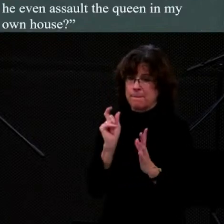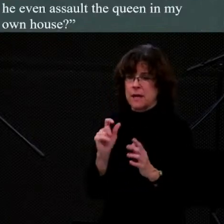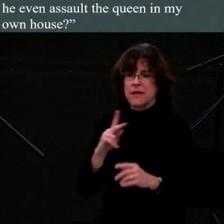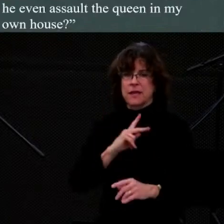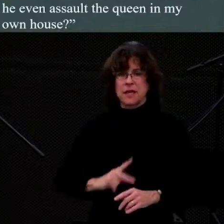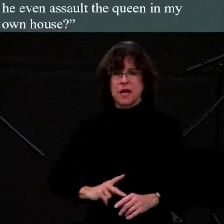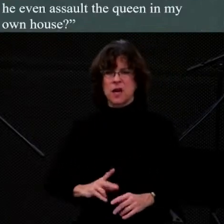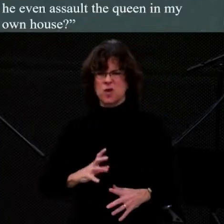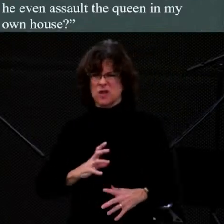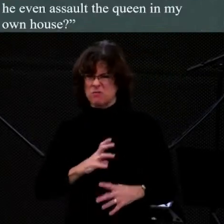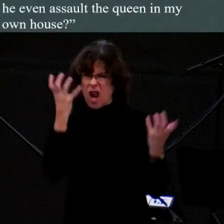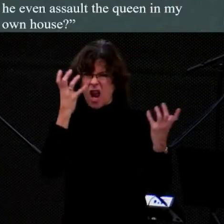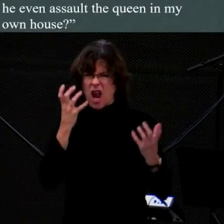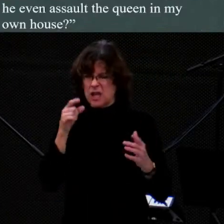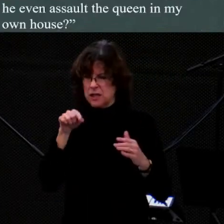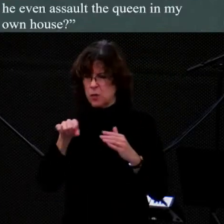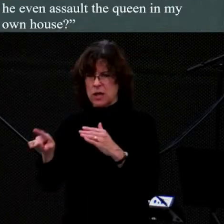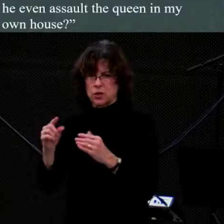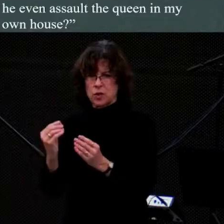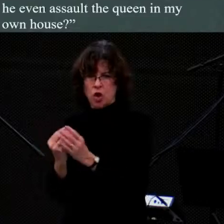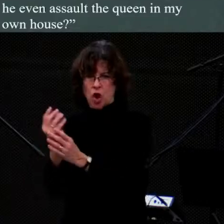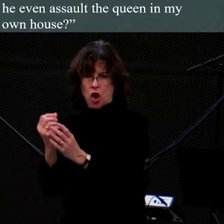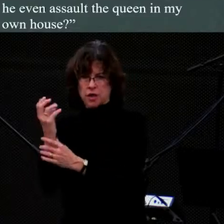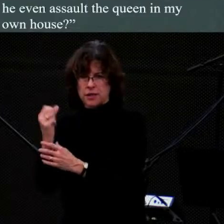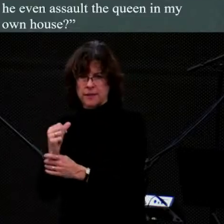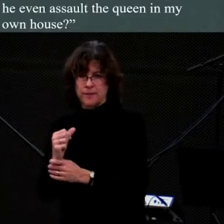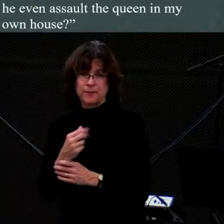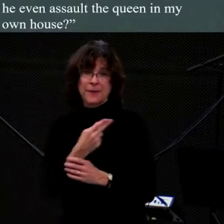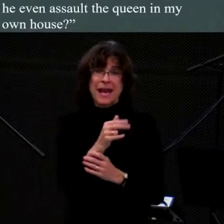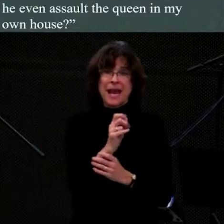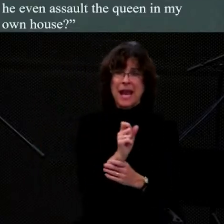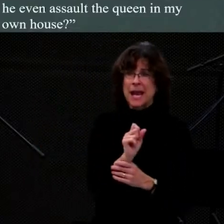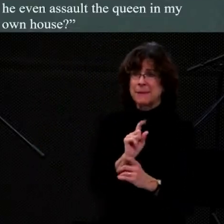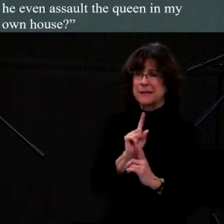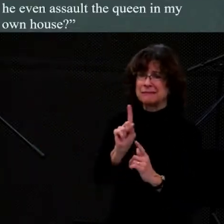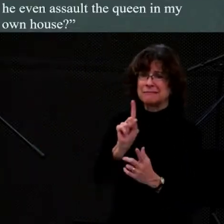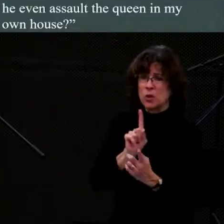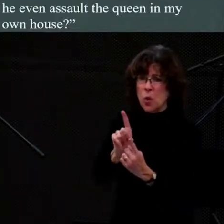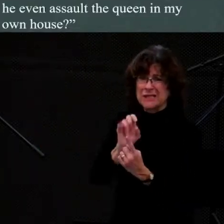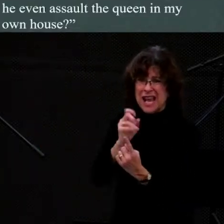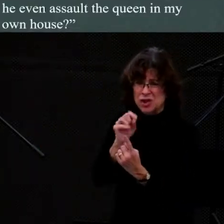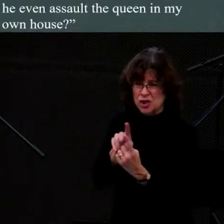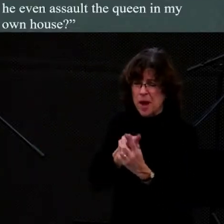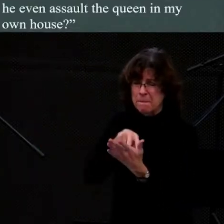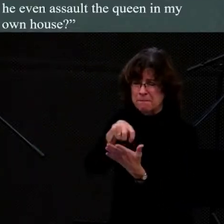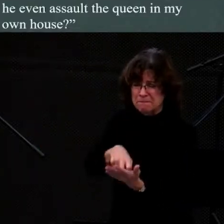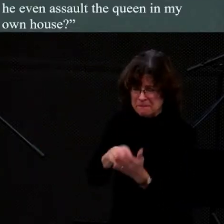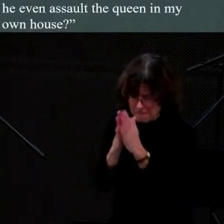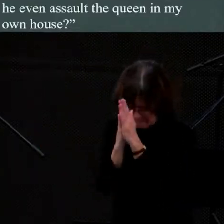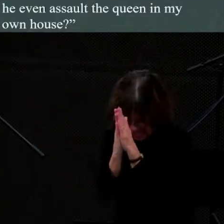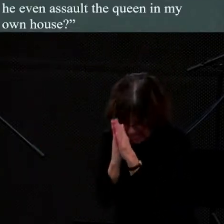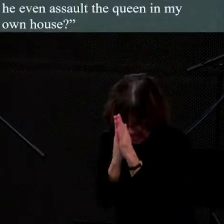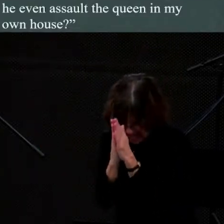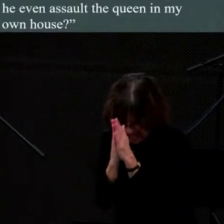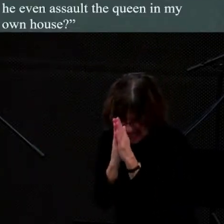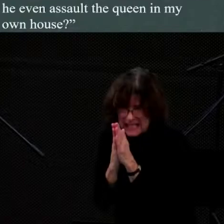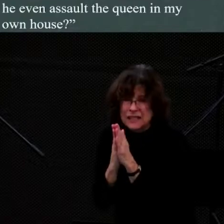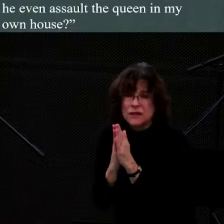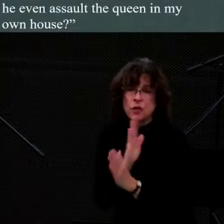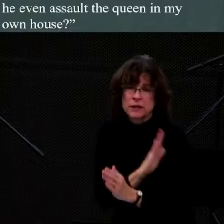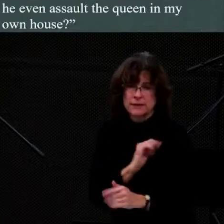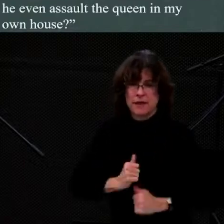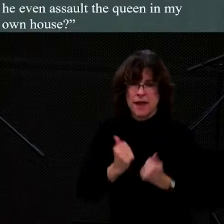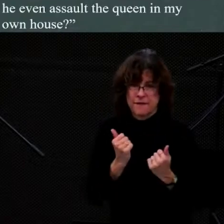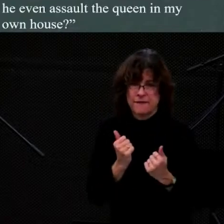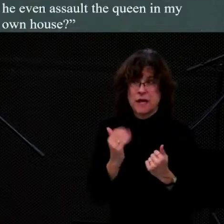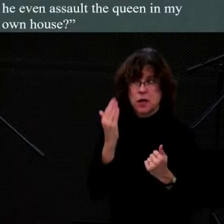went into the palace garden. But Haman stayed to beg for his life from Queen Esther, for he saw that harm was determined against